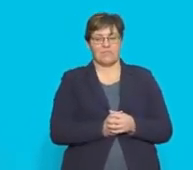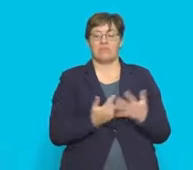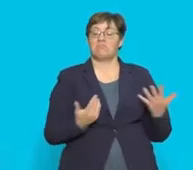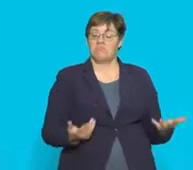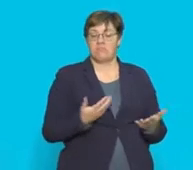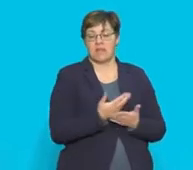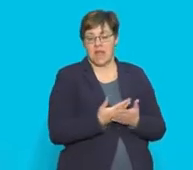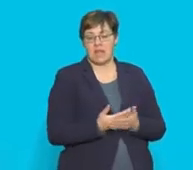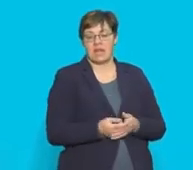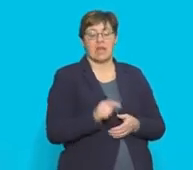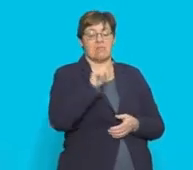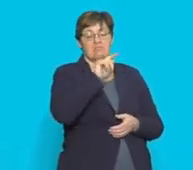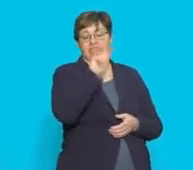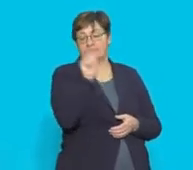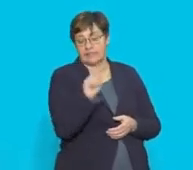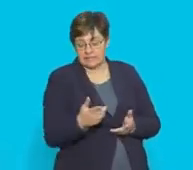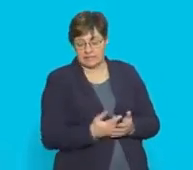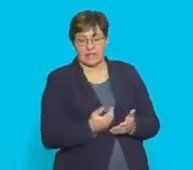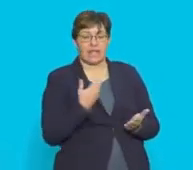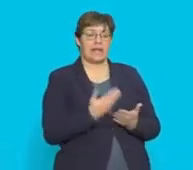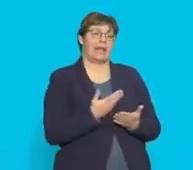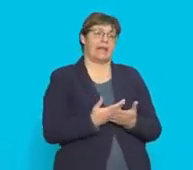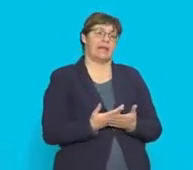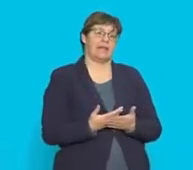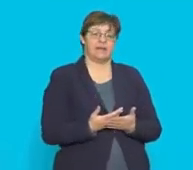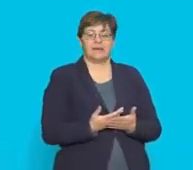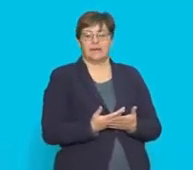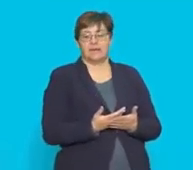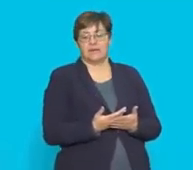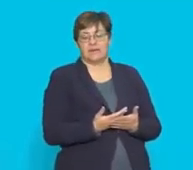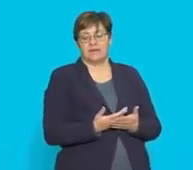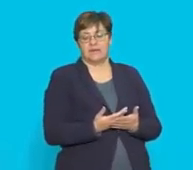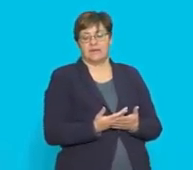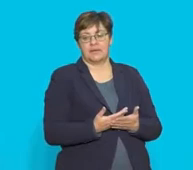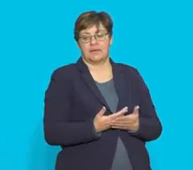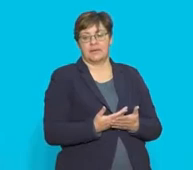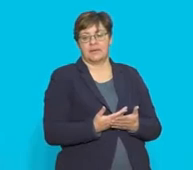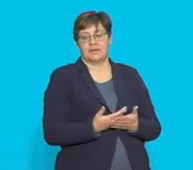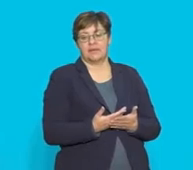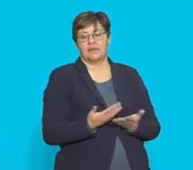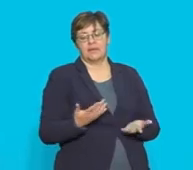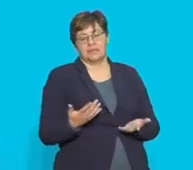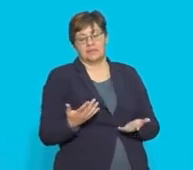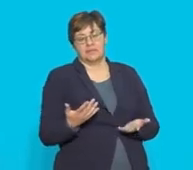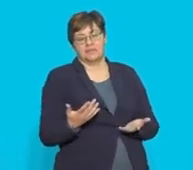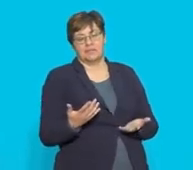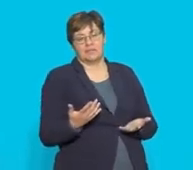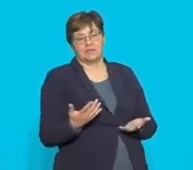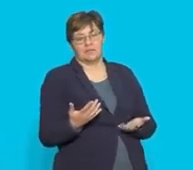be a whole number, it can be an integer, and it definitely cannot, it can be